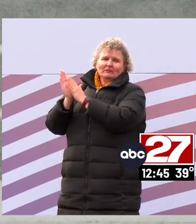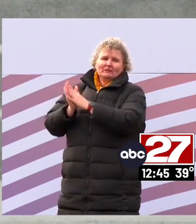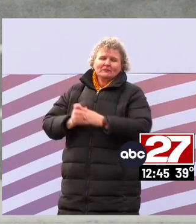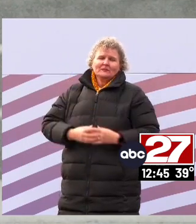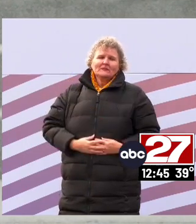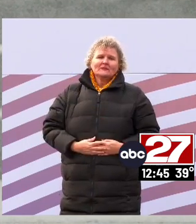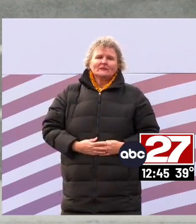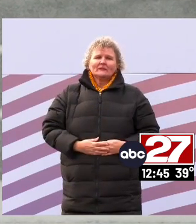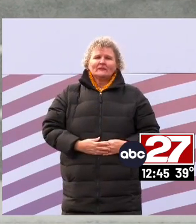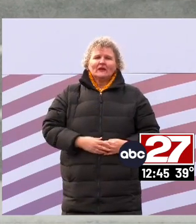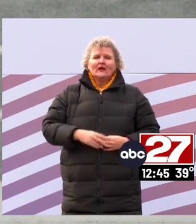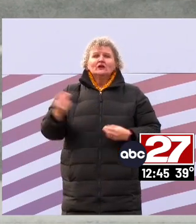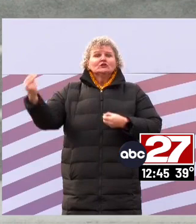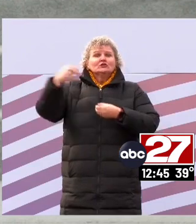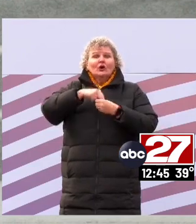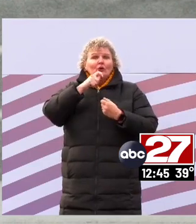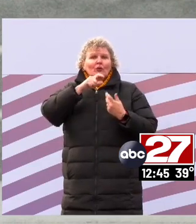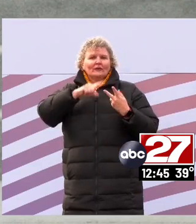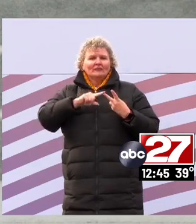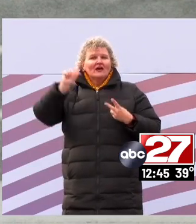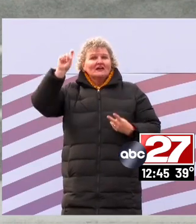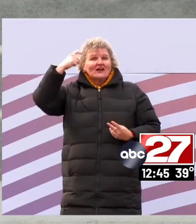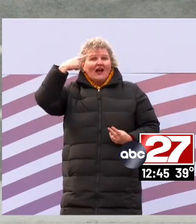To be joined by Governor Schweiker.